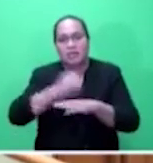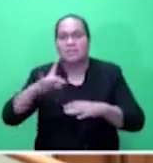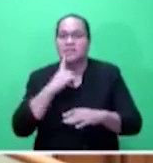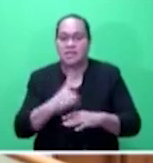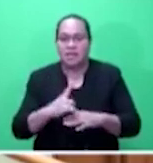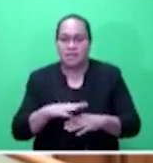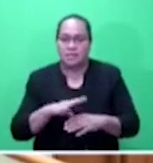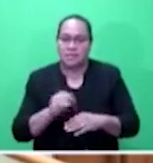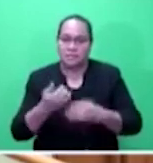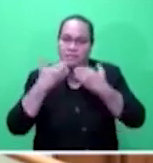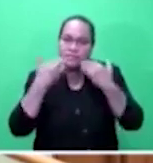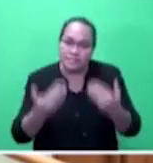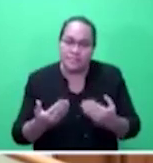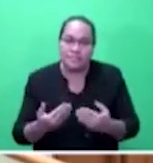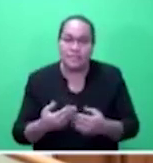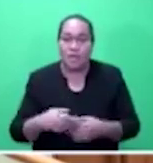Honourable members,